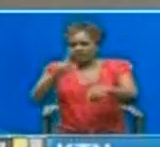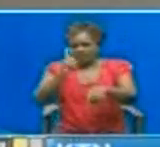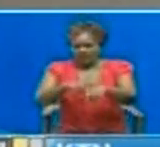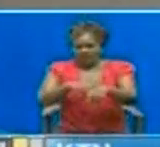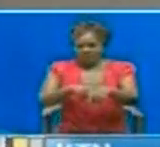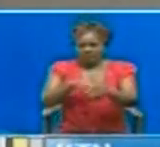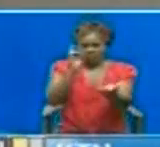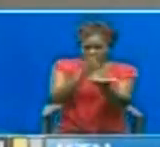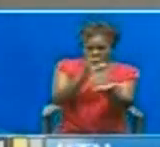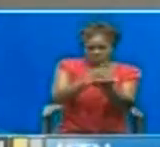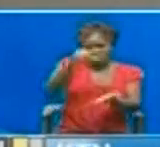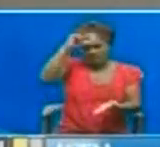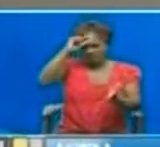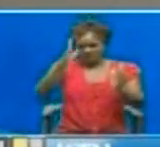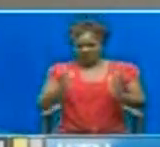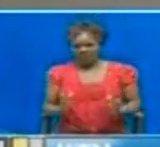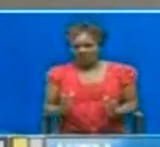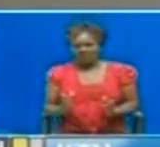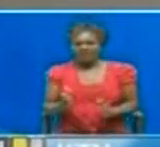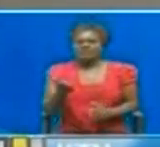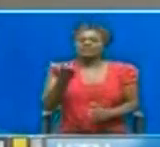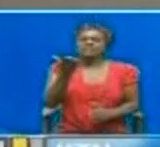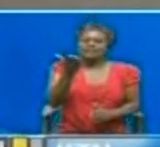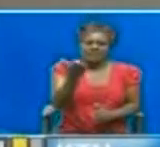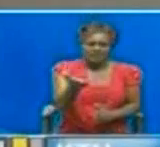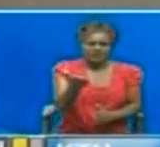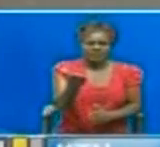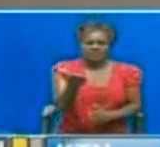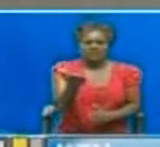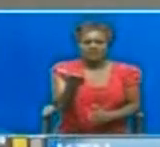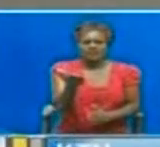like the impeachment of the governor, that is a quasi